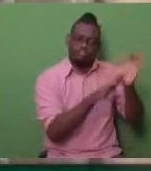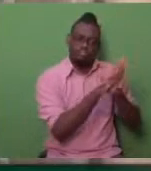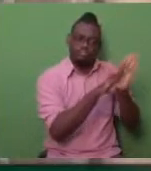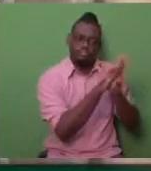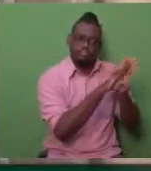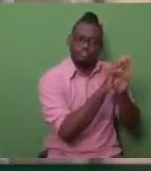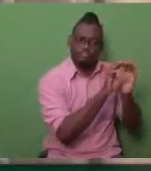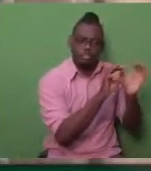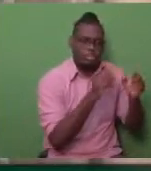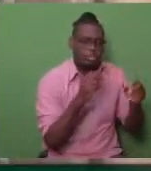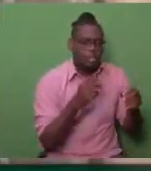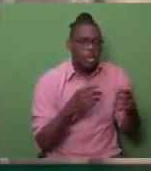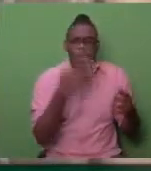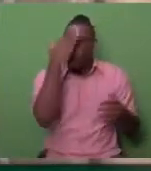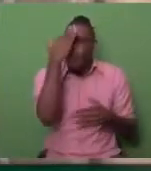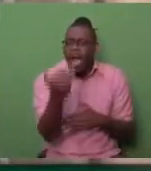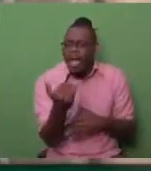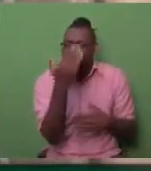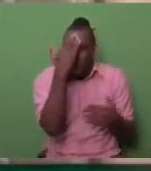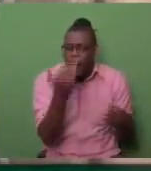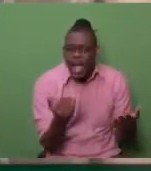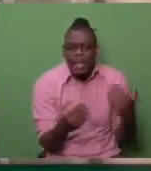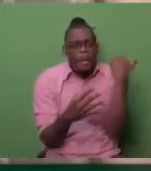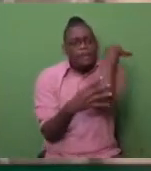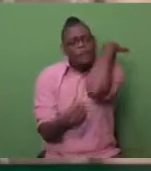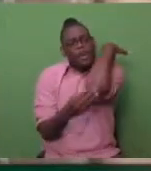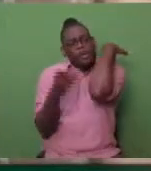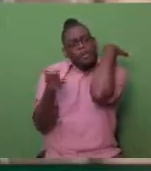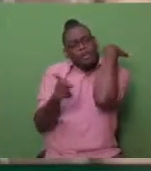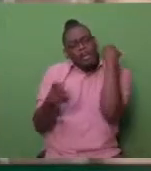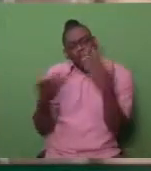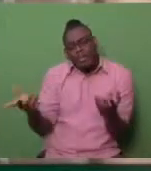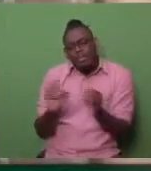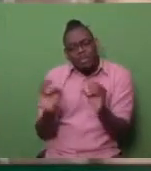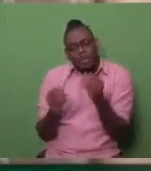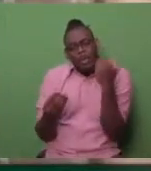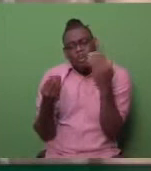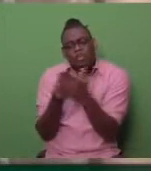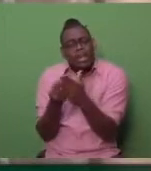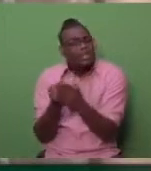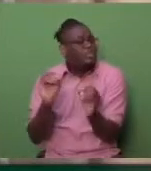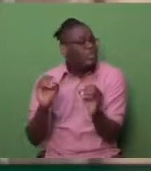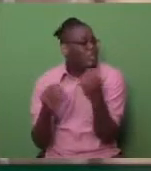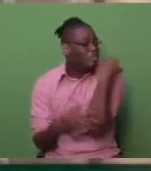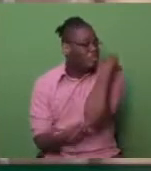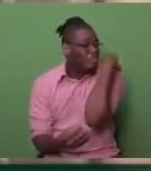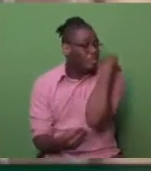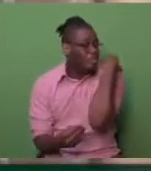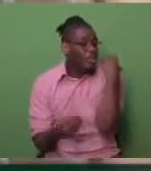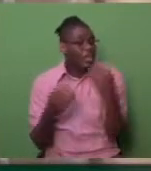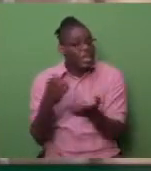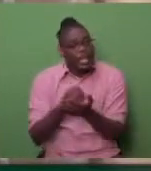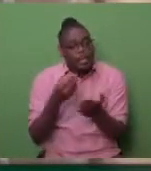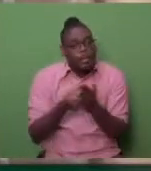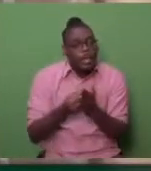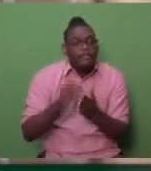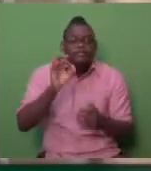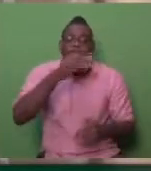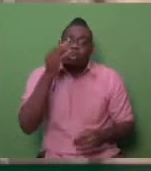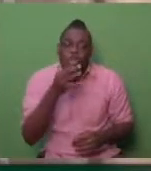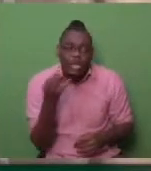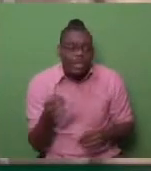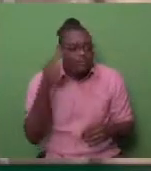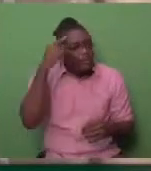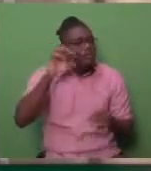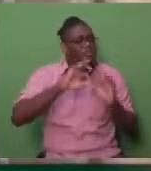resilience in the face of the pandemic. But the only ones who are resilient are the ones who are the PNM's friends, family, and financiers. They are